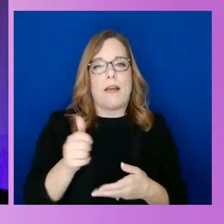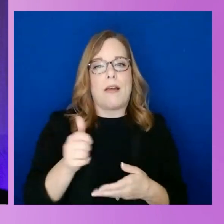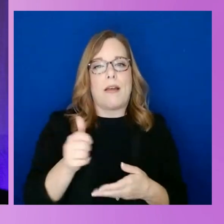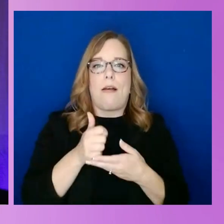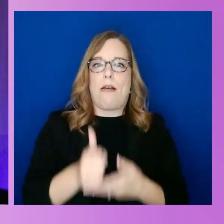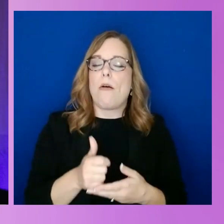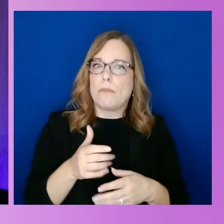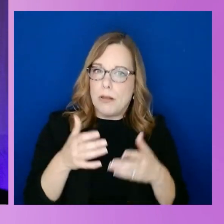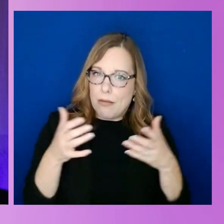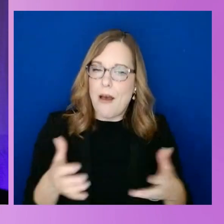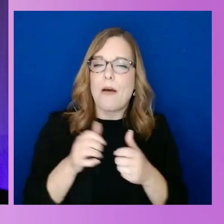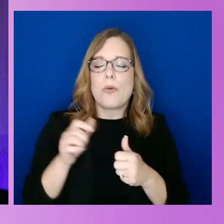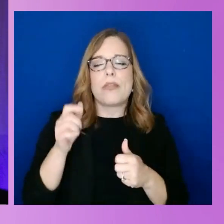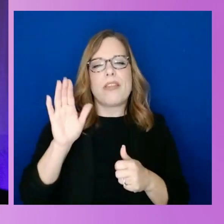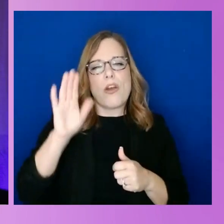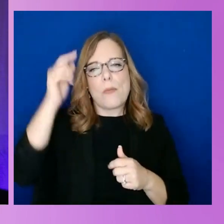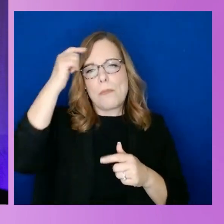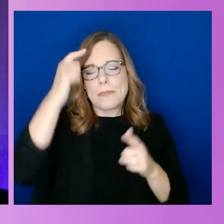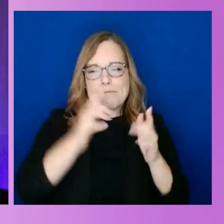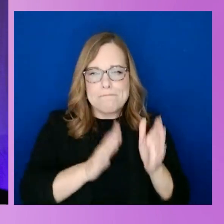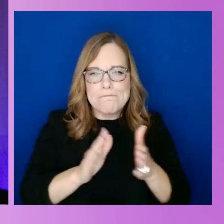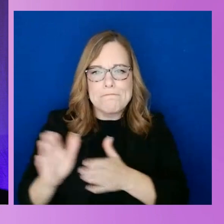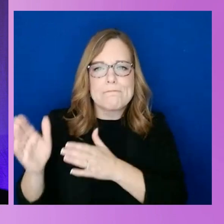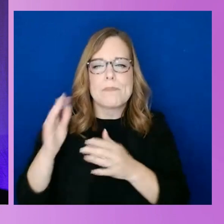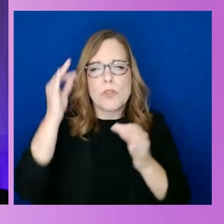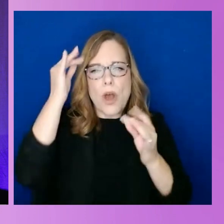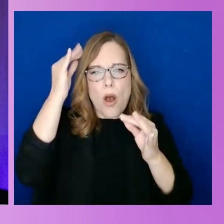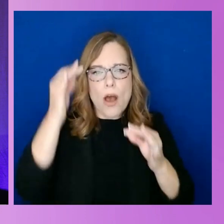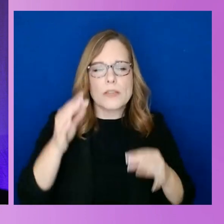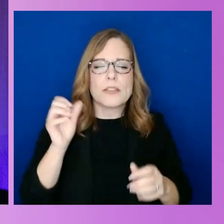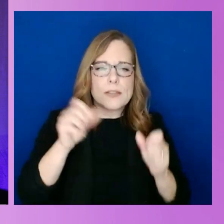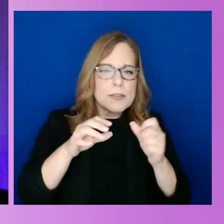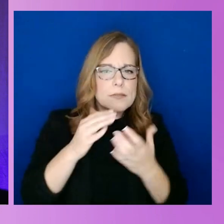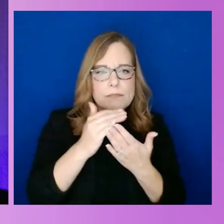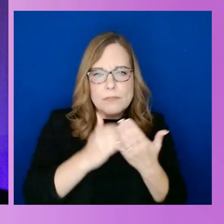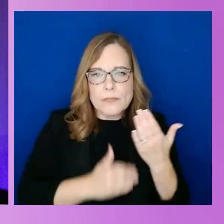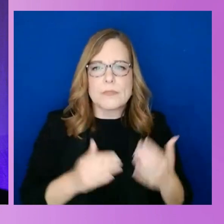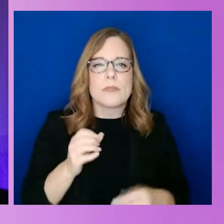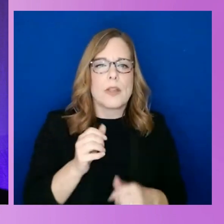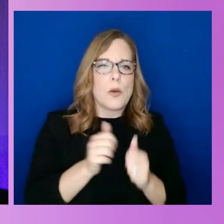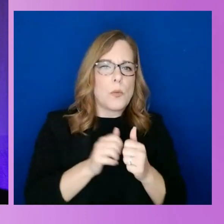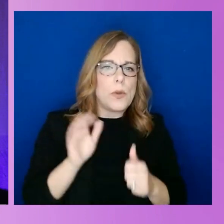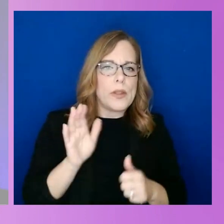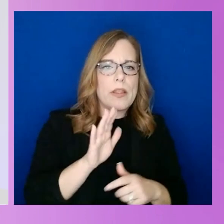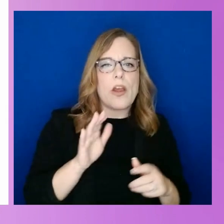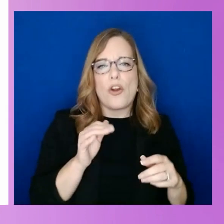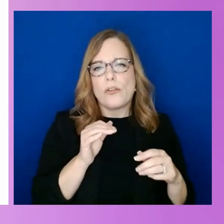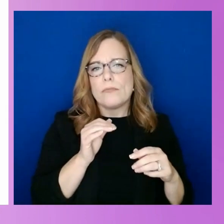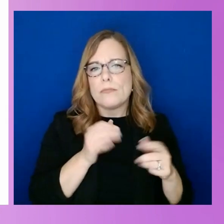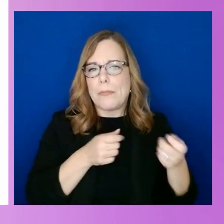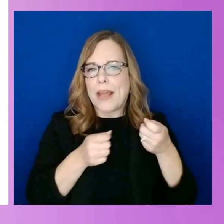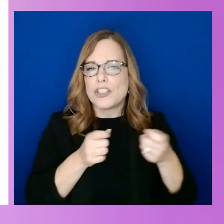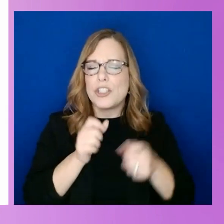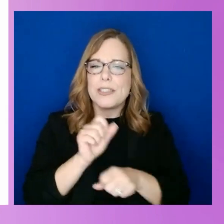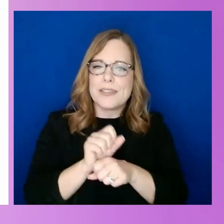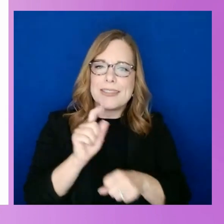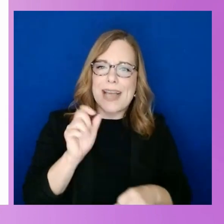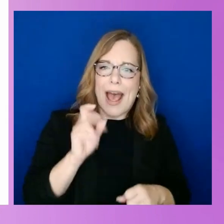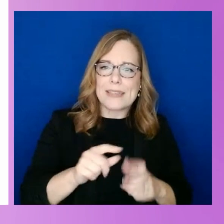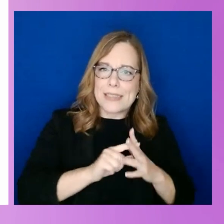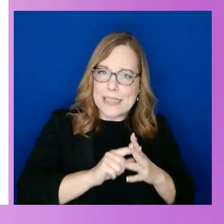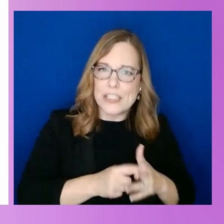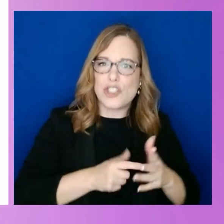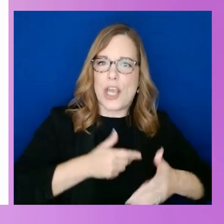thoughts, helping them manage task initiation, and increasing their communication effectiveness. Their top use cases: